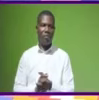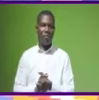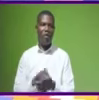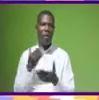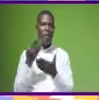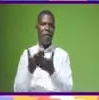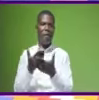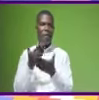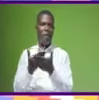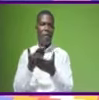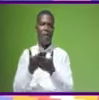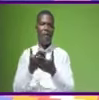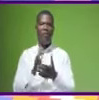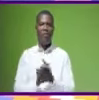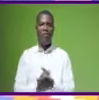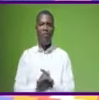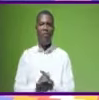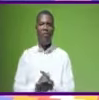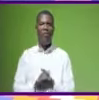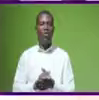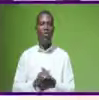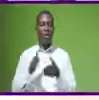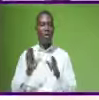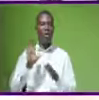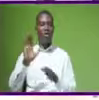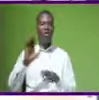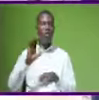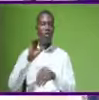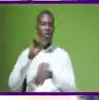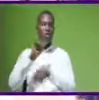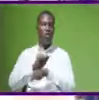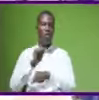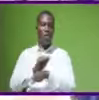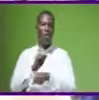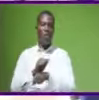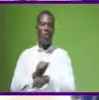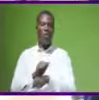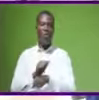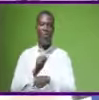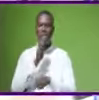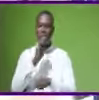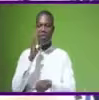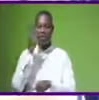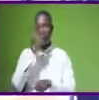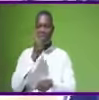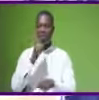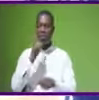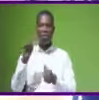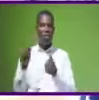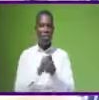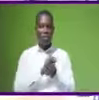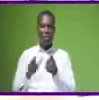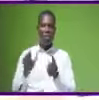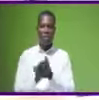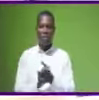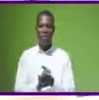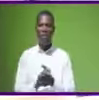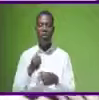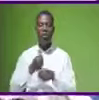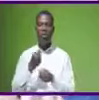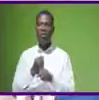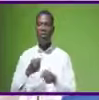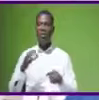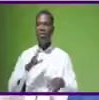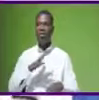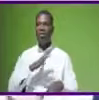entembe sere mo adwuma ne nyɛ fefefe ma monse no monya ne fe monya ne